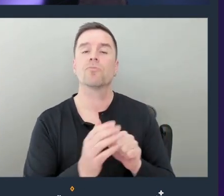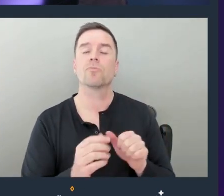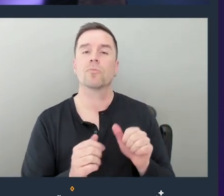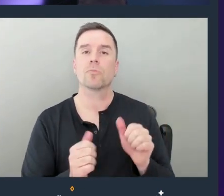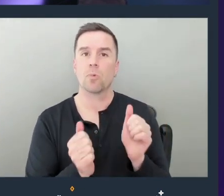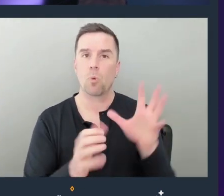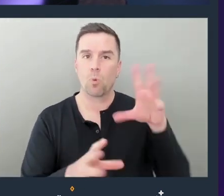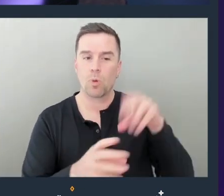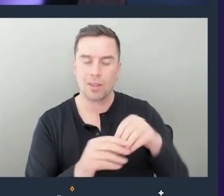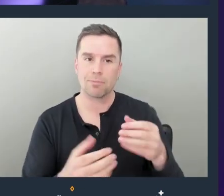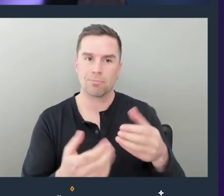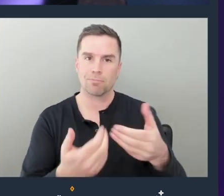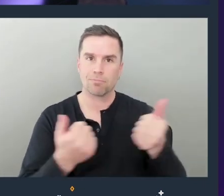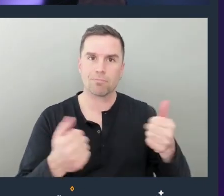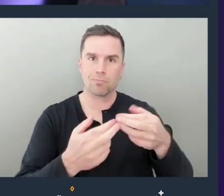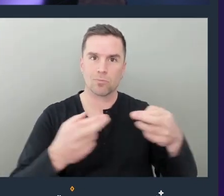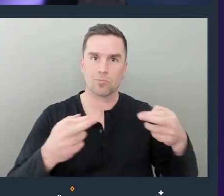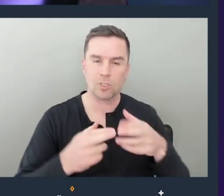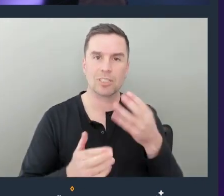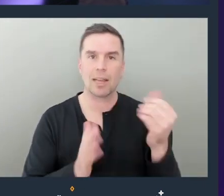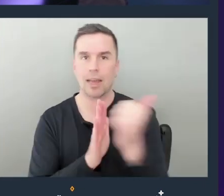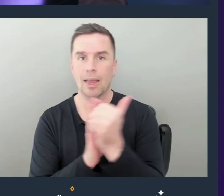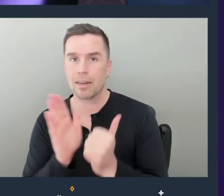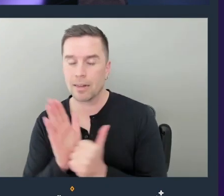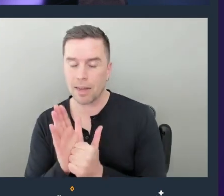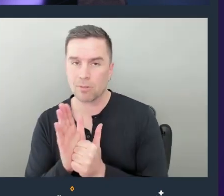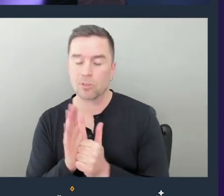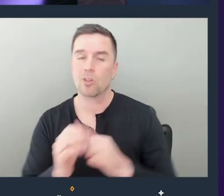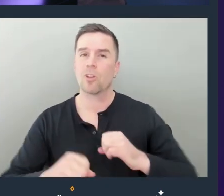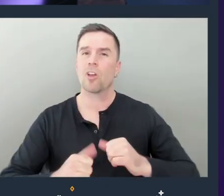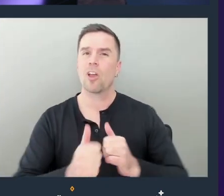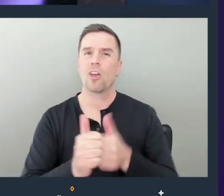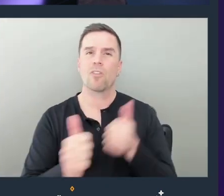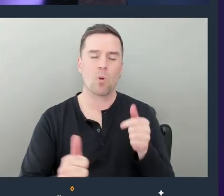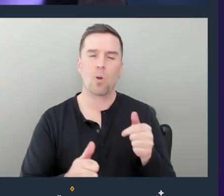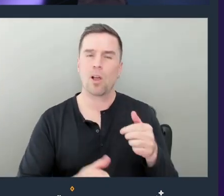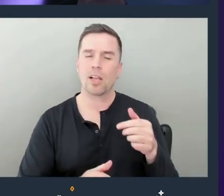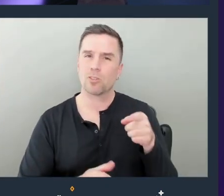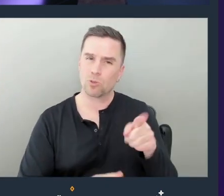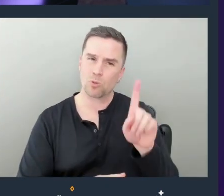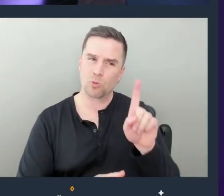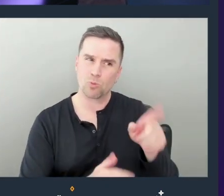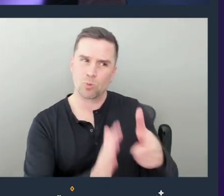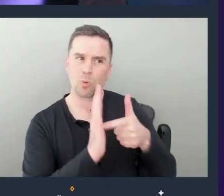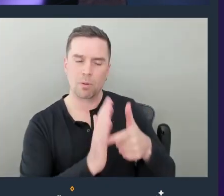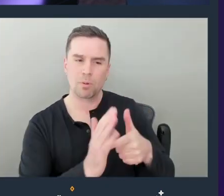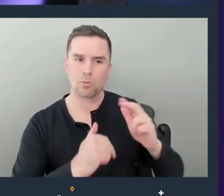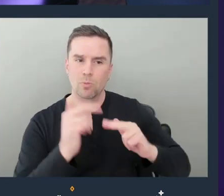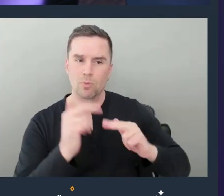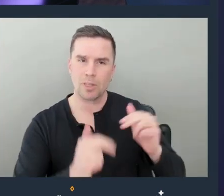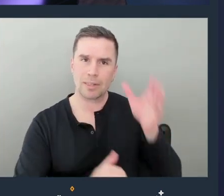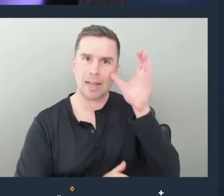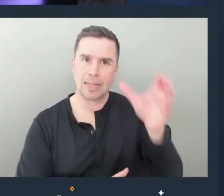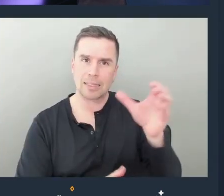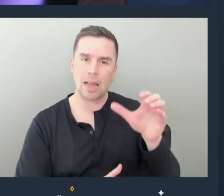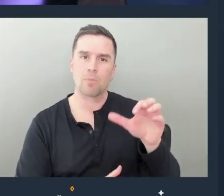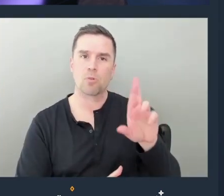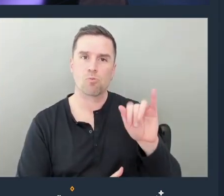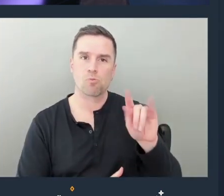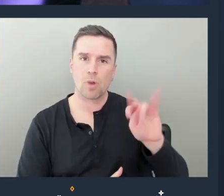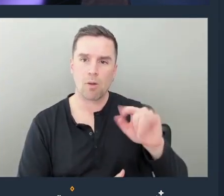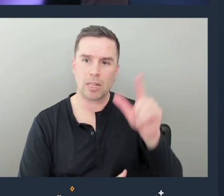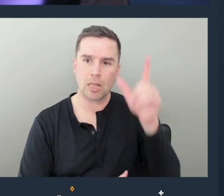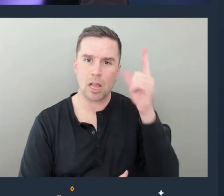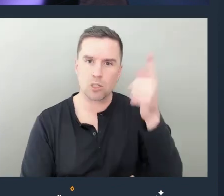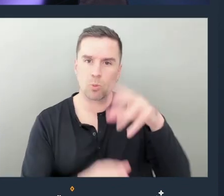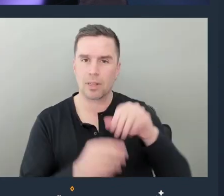and accounts. And it just avoids the need for you to build complex request routing logic in your application. Now, earlier I noted